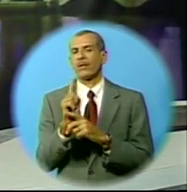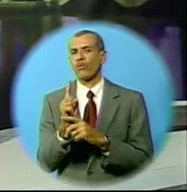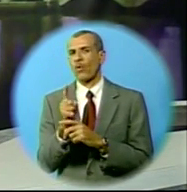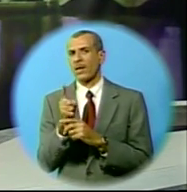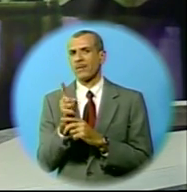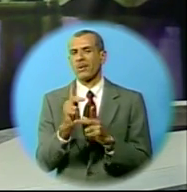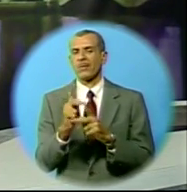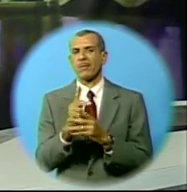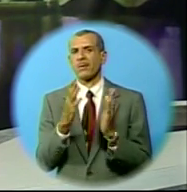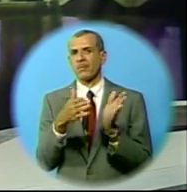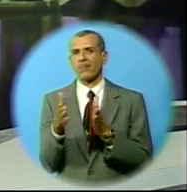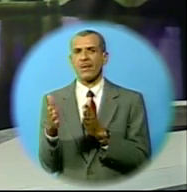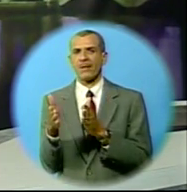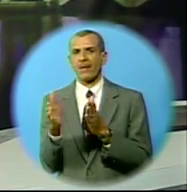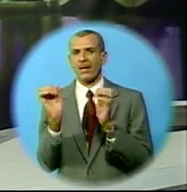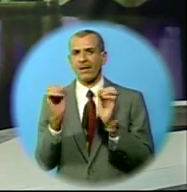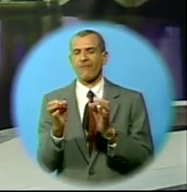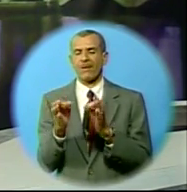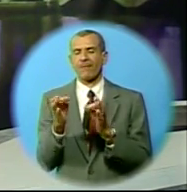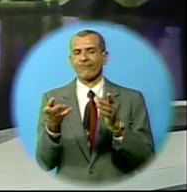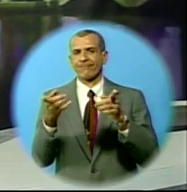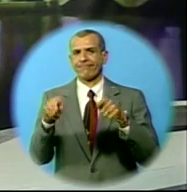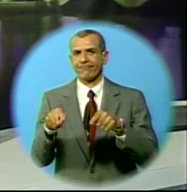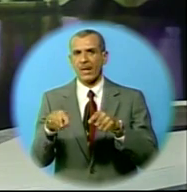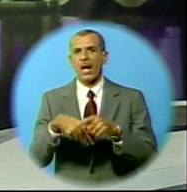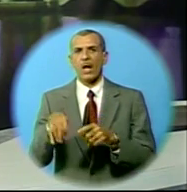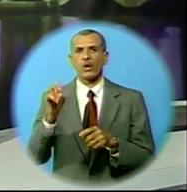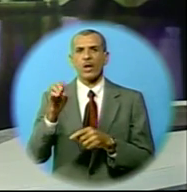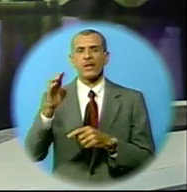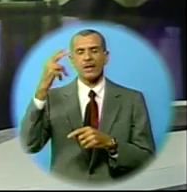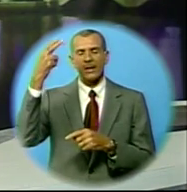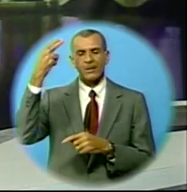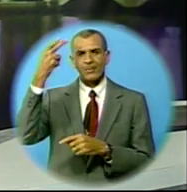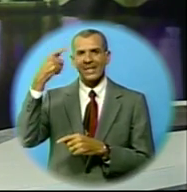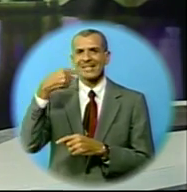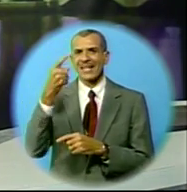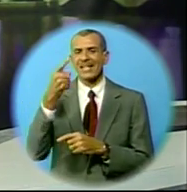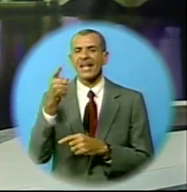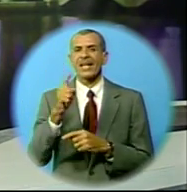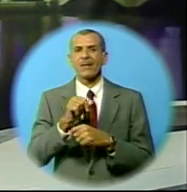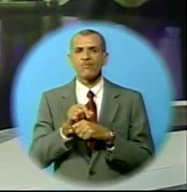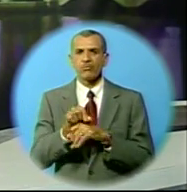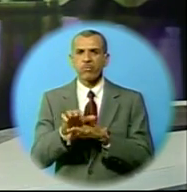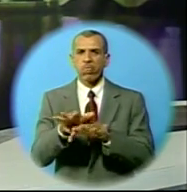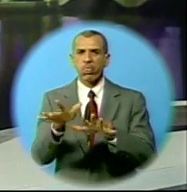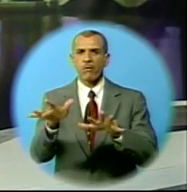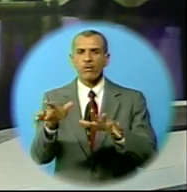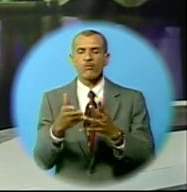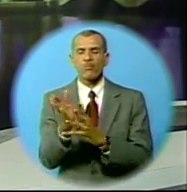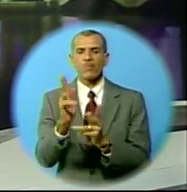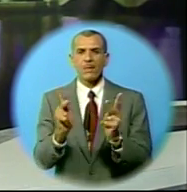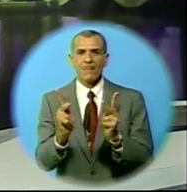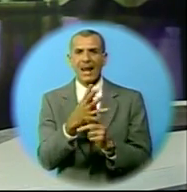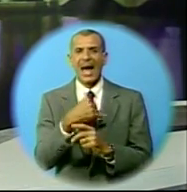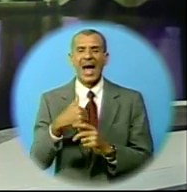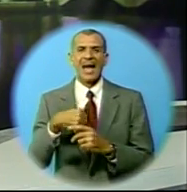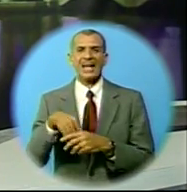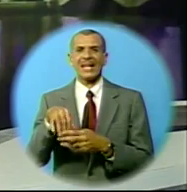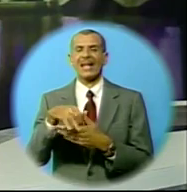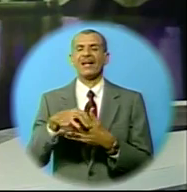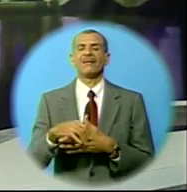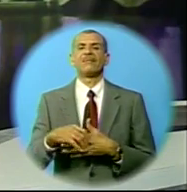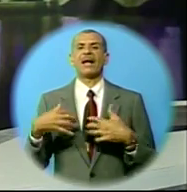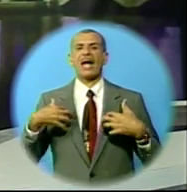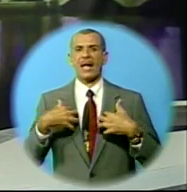is cautioning citizens to prepare for the virus. Dr. Hospitalis added that the virus can be spread by people and animals. Ebola spreads through mucus